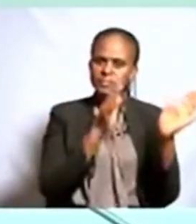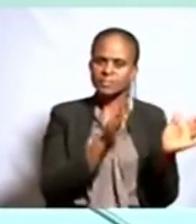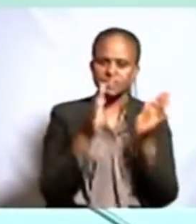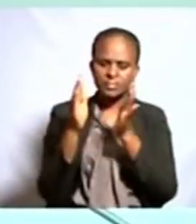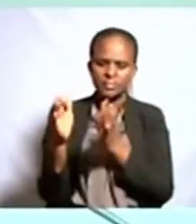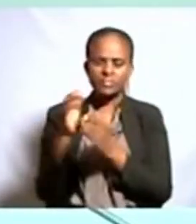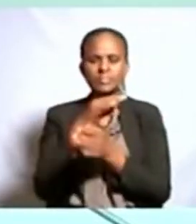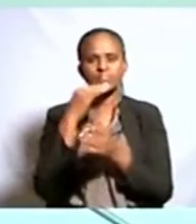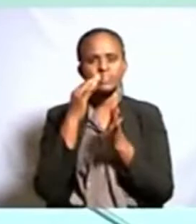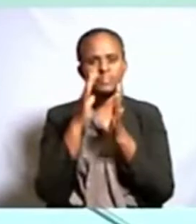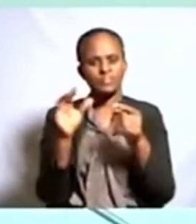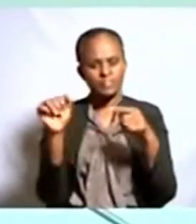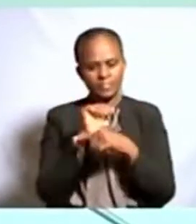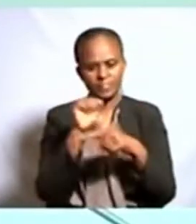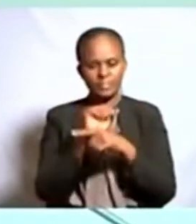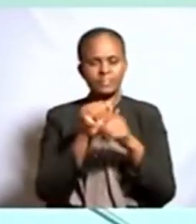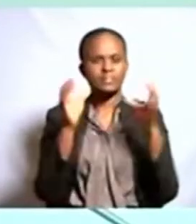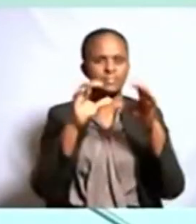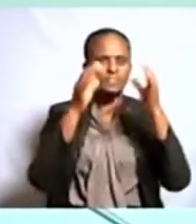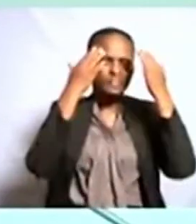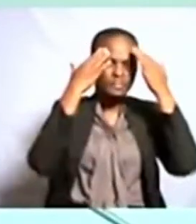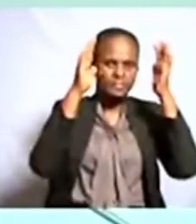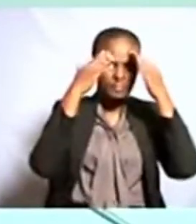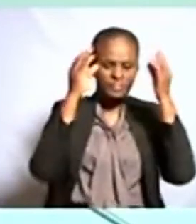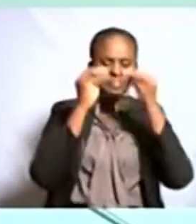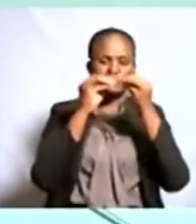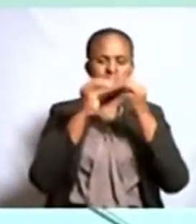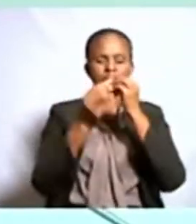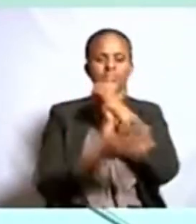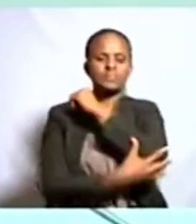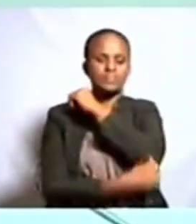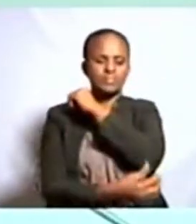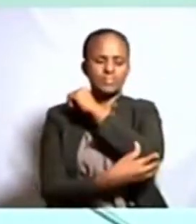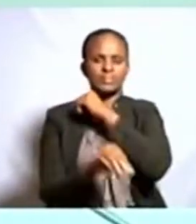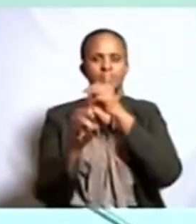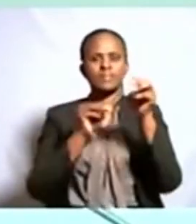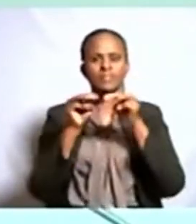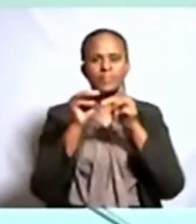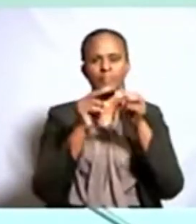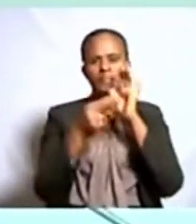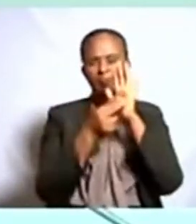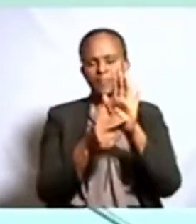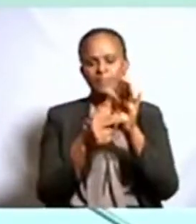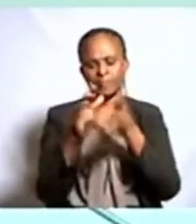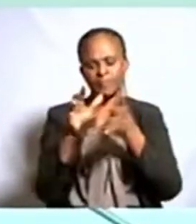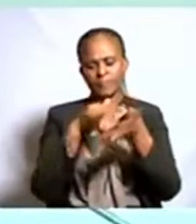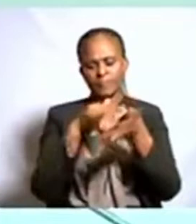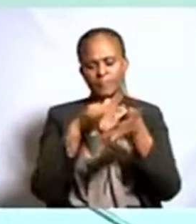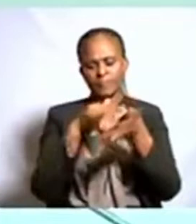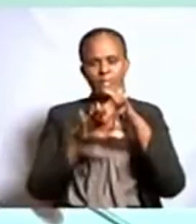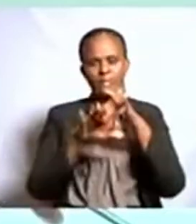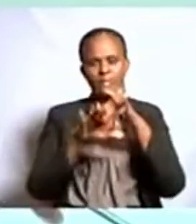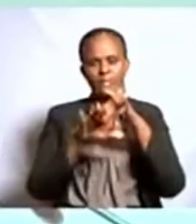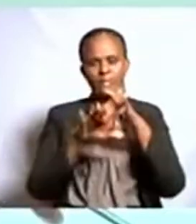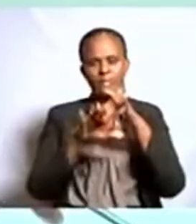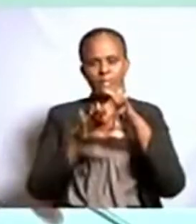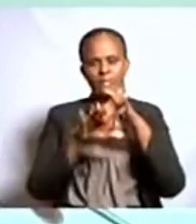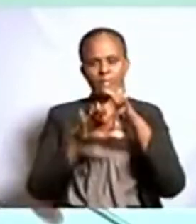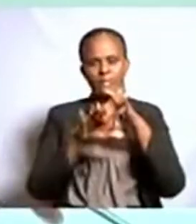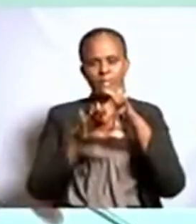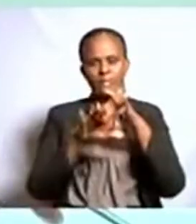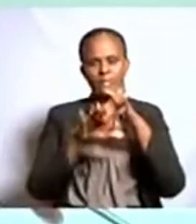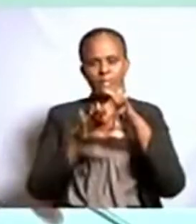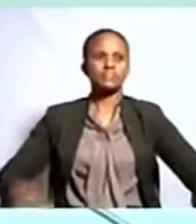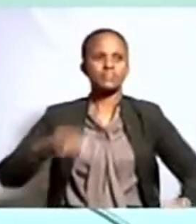farmer trainings, community sensitization, resulting in poor management, as shown at table 2 below.